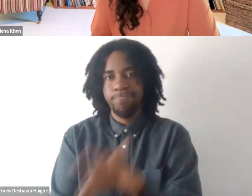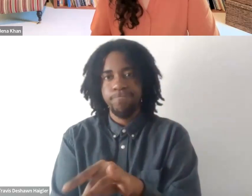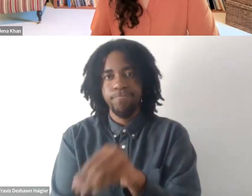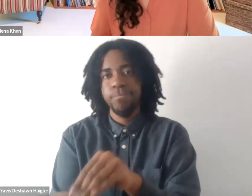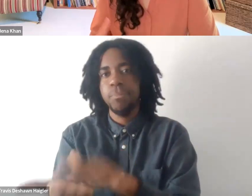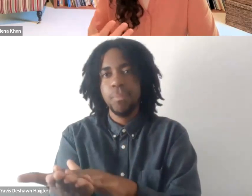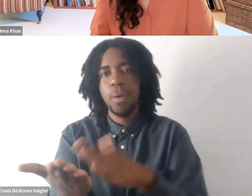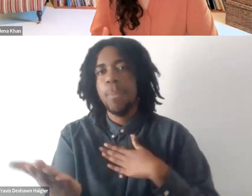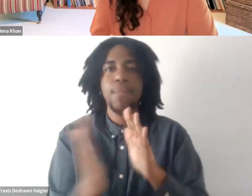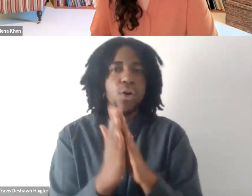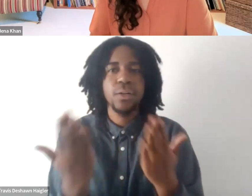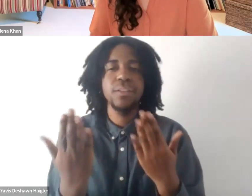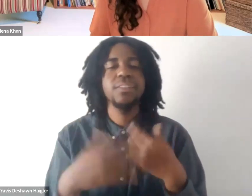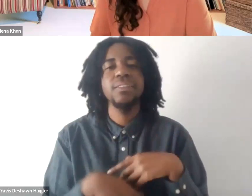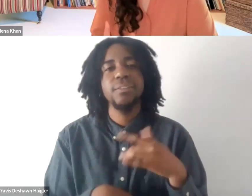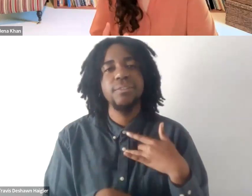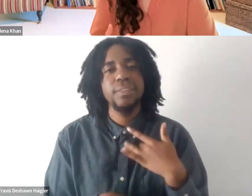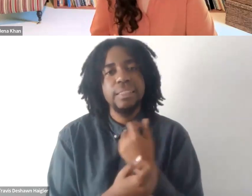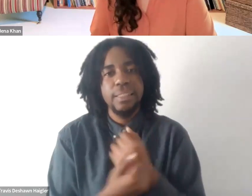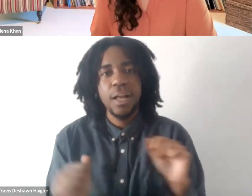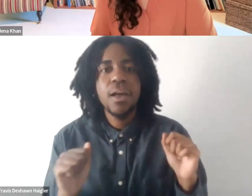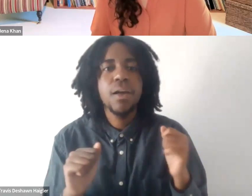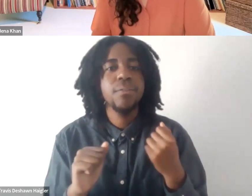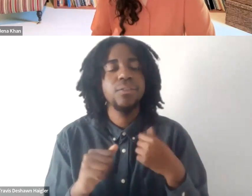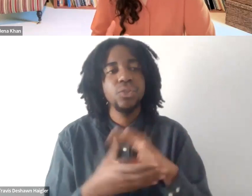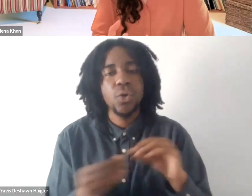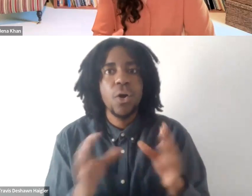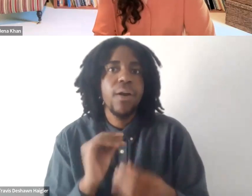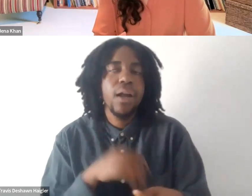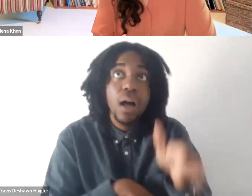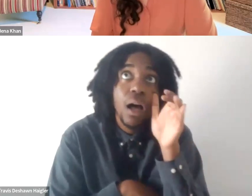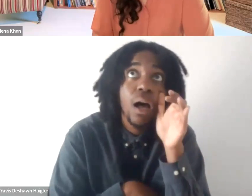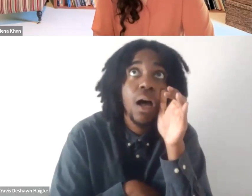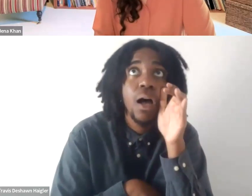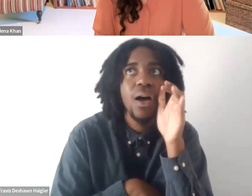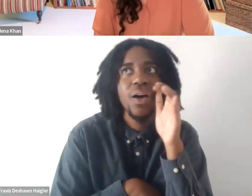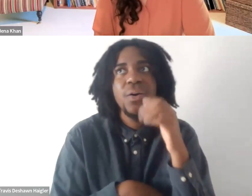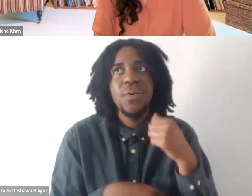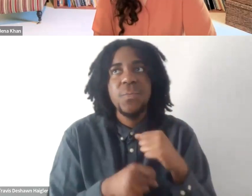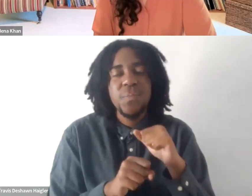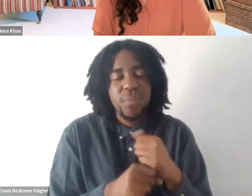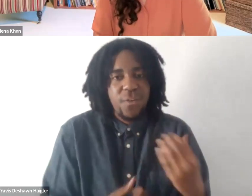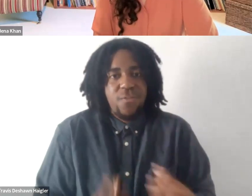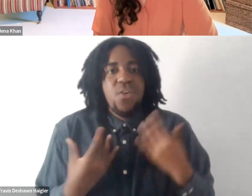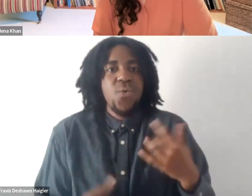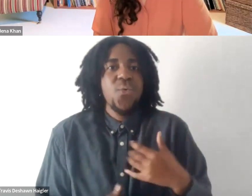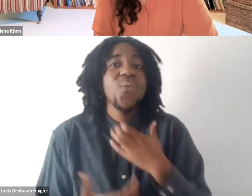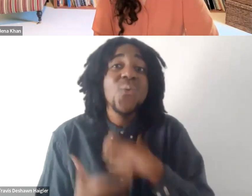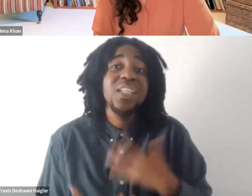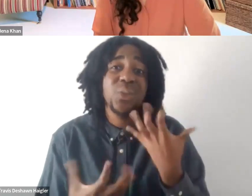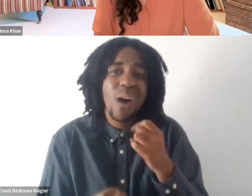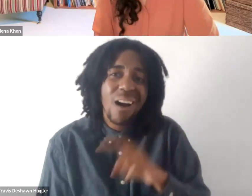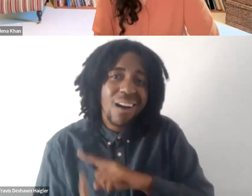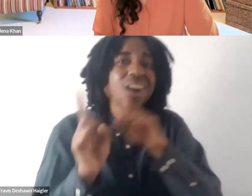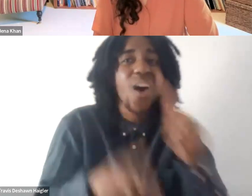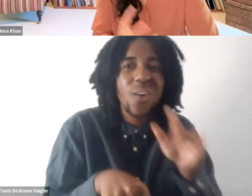safe and in a story that holds your attention and makes you wish that you were there. Because I felt like that's often the way I felt about the books